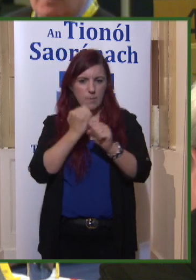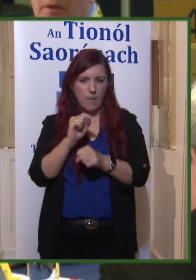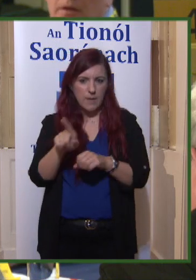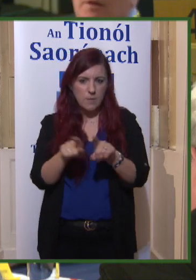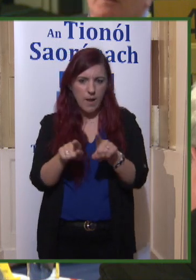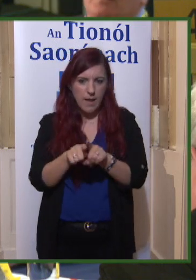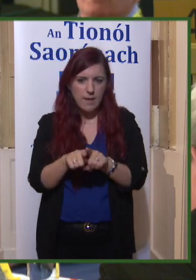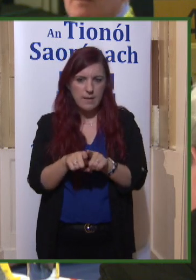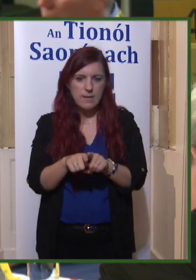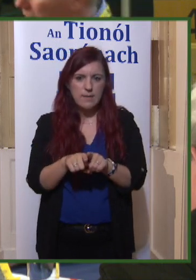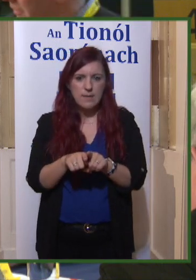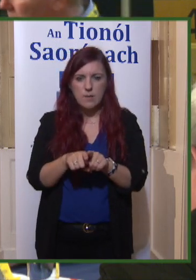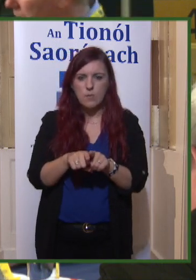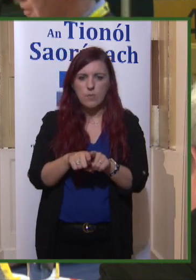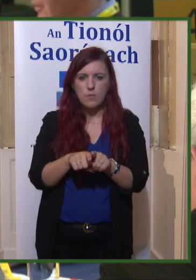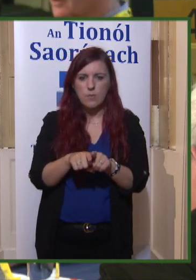people putting their names forward.